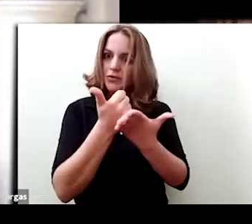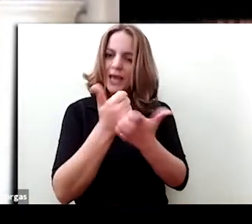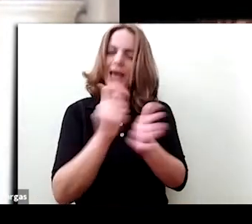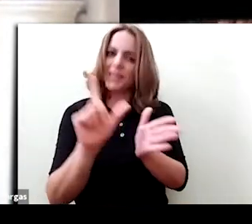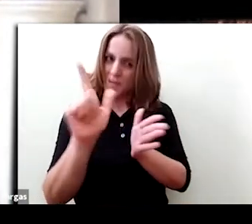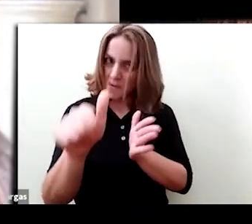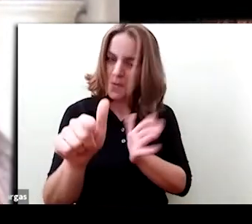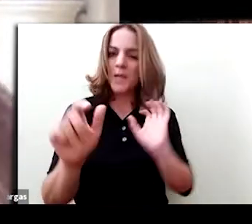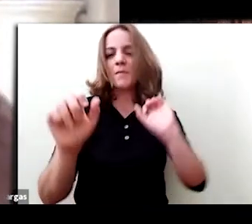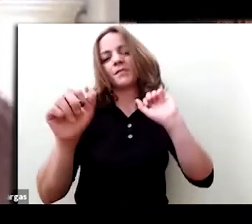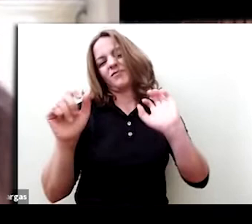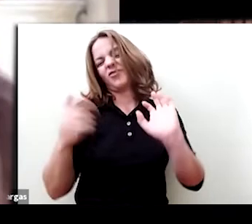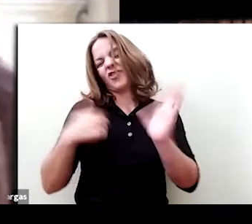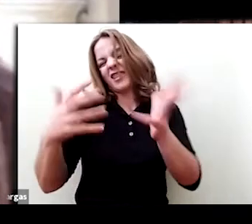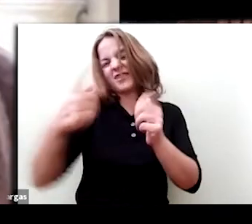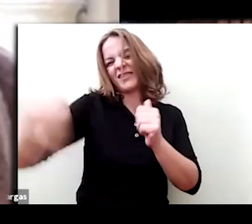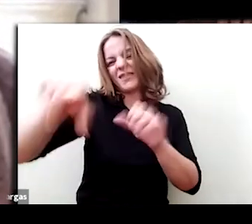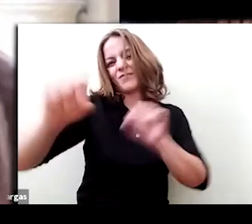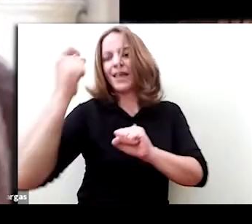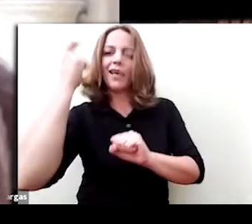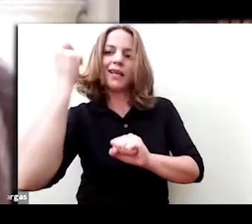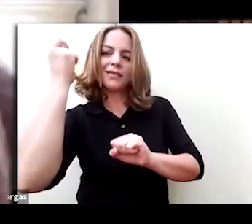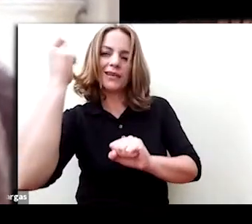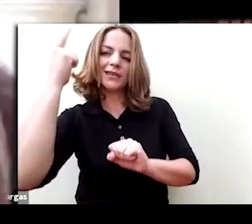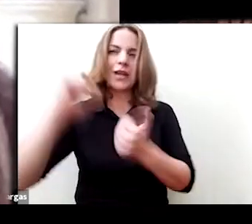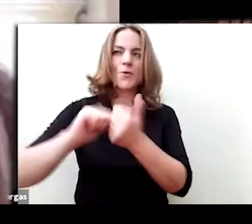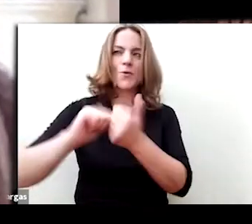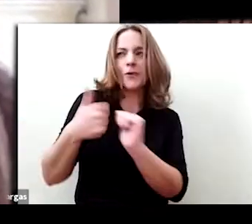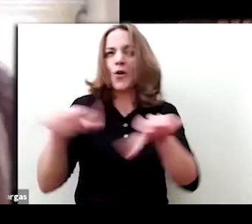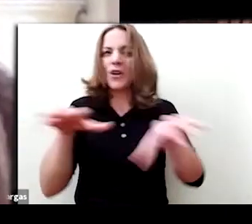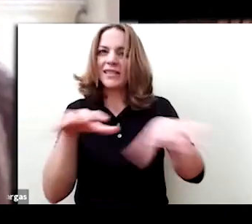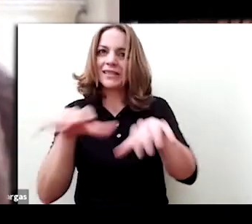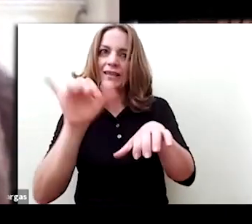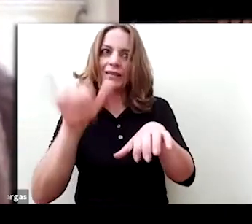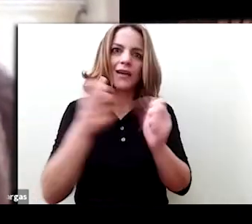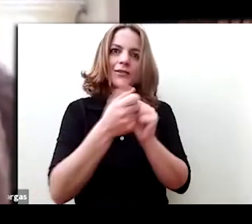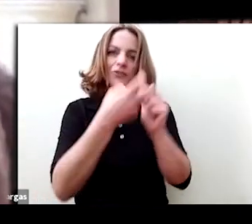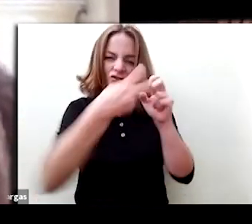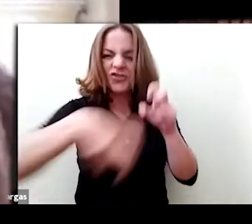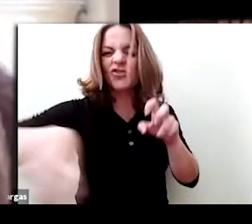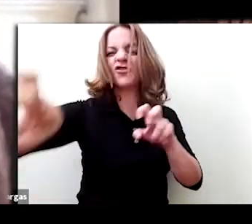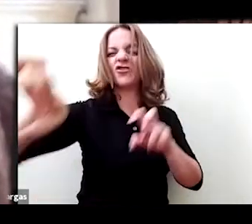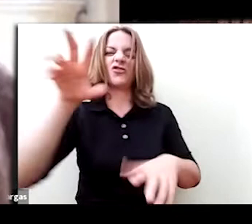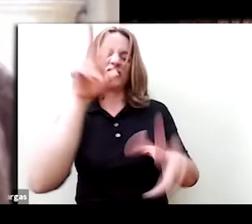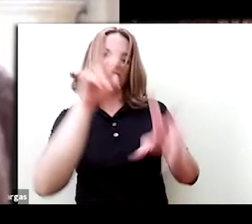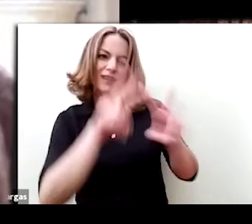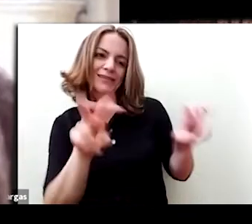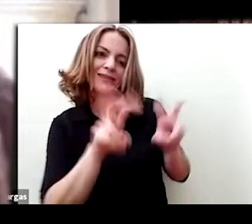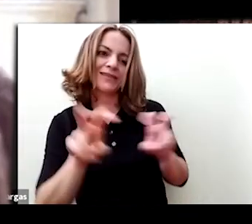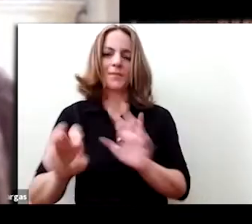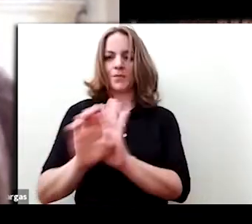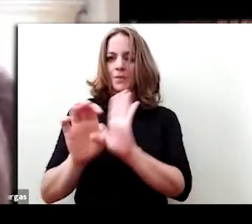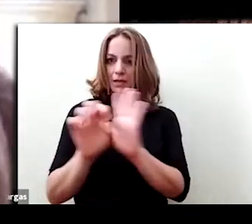the archival journey is like. So the DVDs that were at Centro, there were, I think,